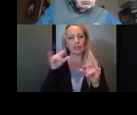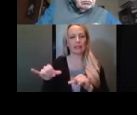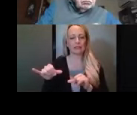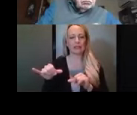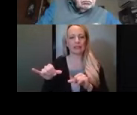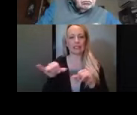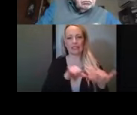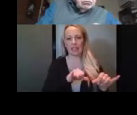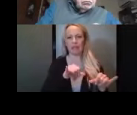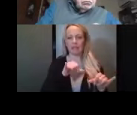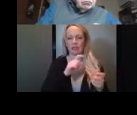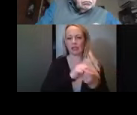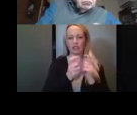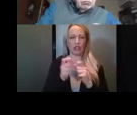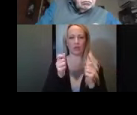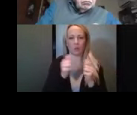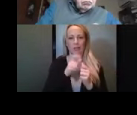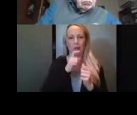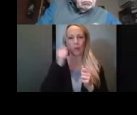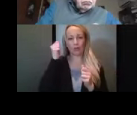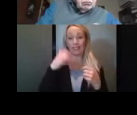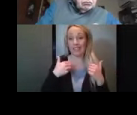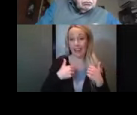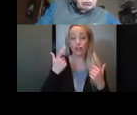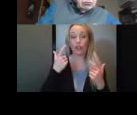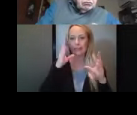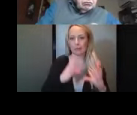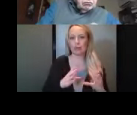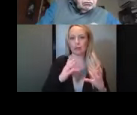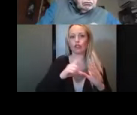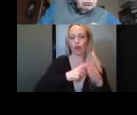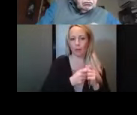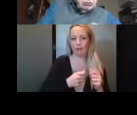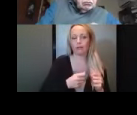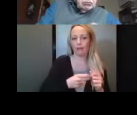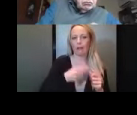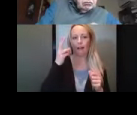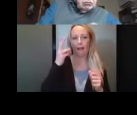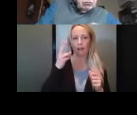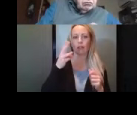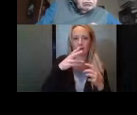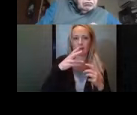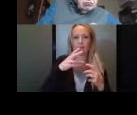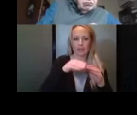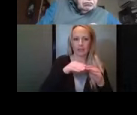in the older versus younger subjects here. Younger subjects do start with higher mean diffusivity, as would be expected.